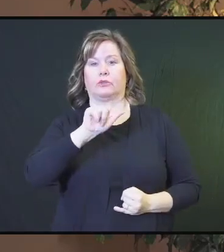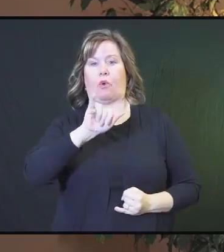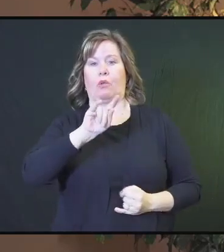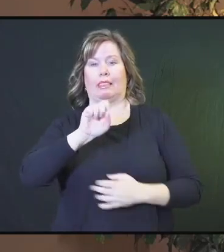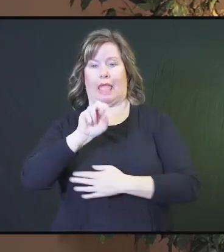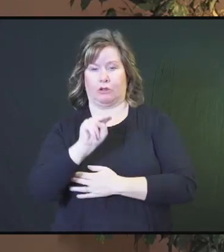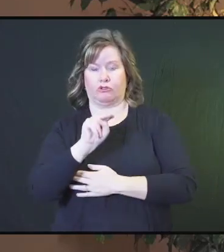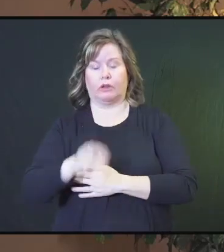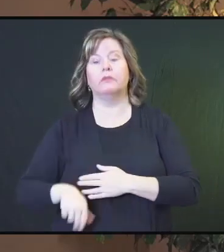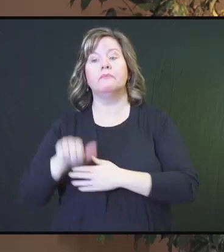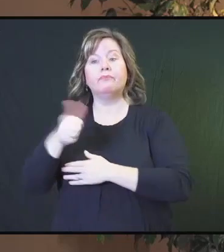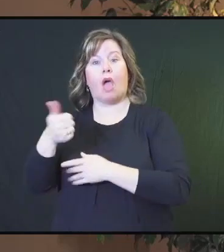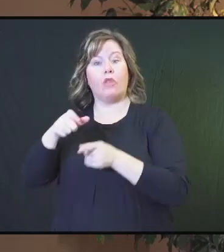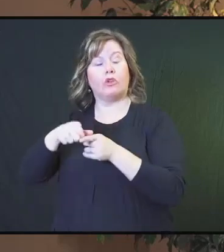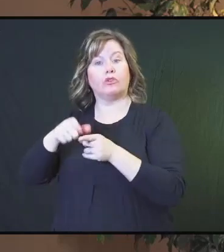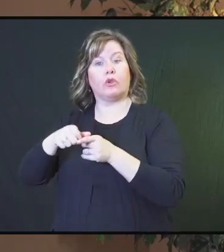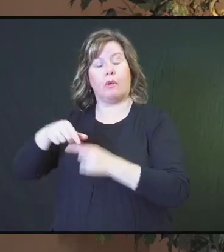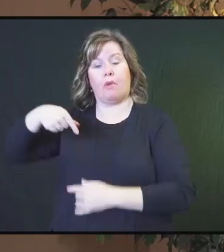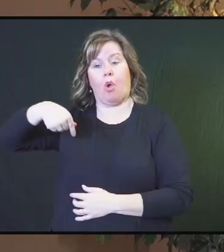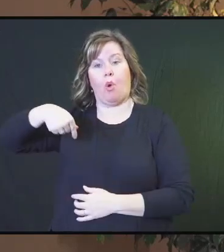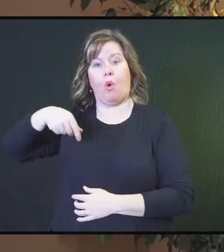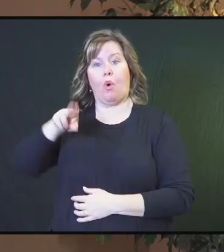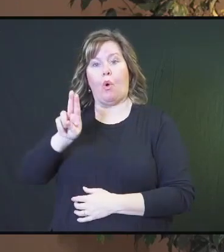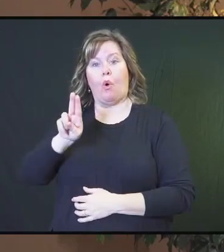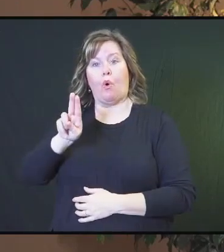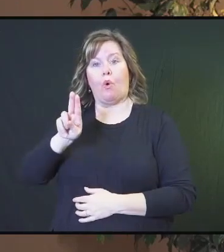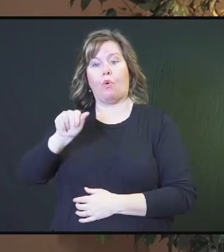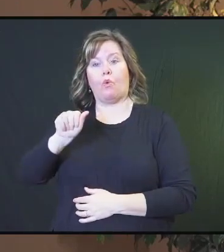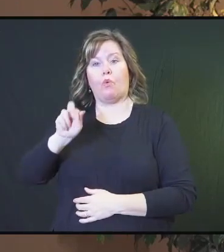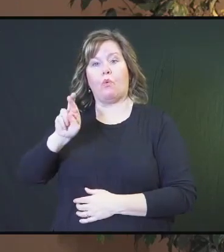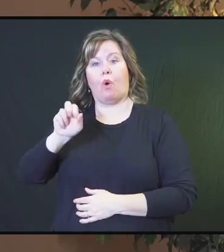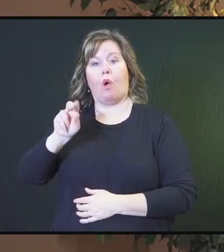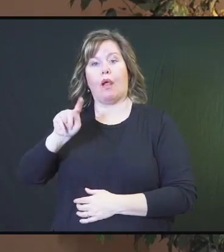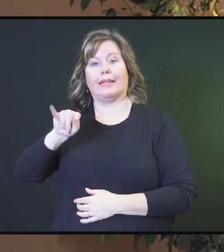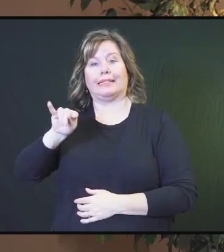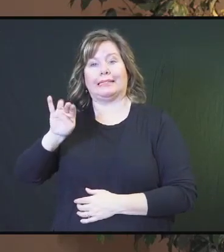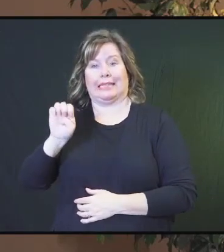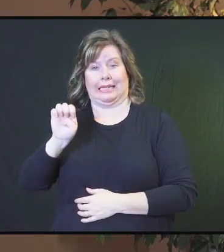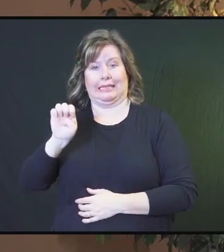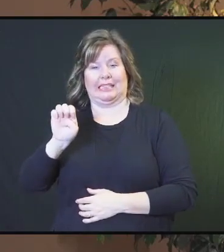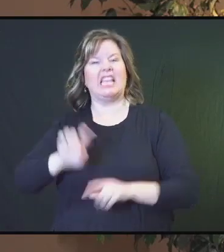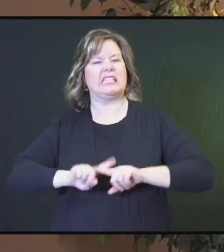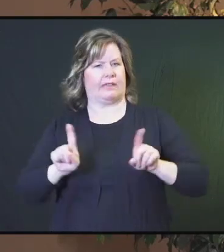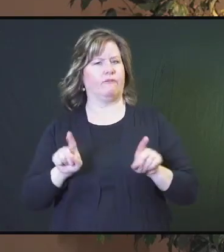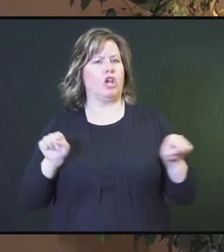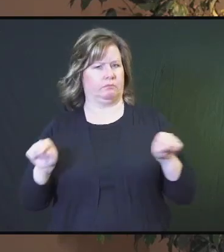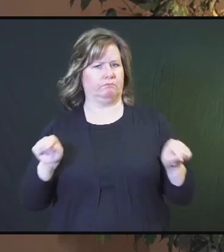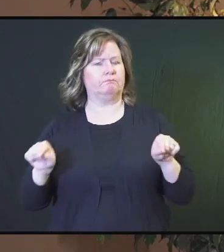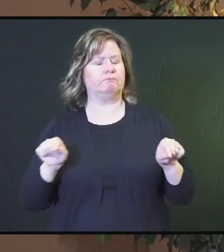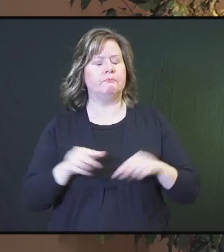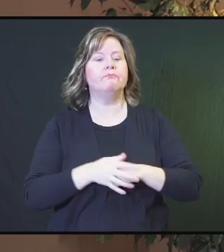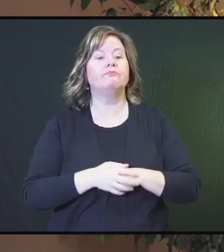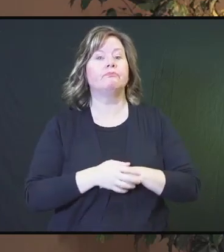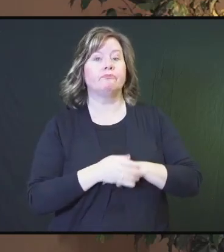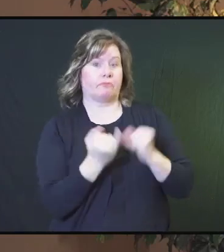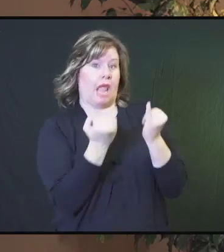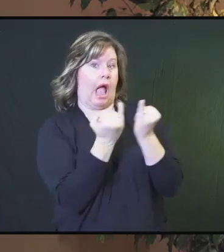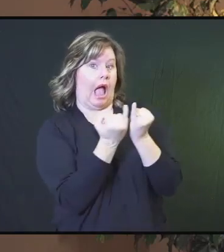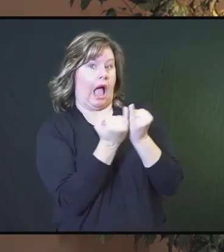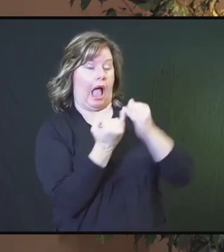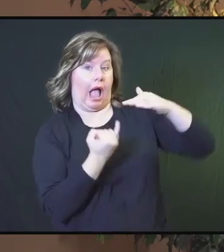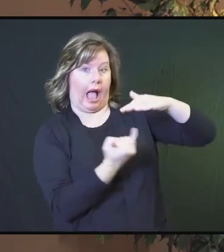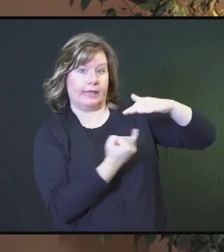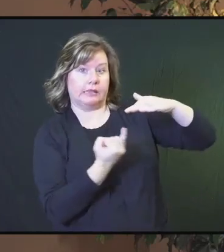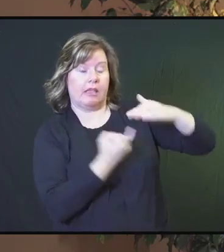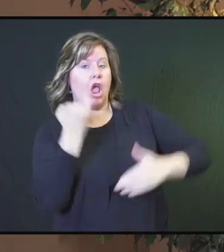these interchangeably. They are in fact different, so I want to go over that briefly. Isolation is what happens when we have a person who is